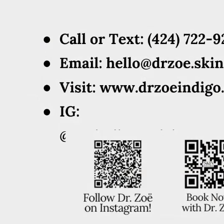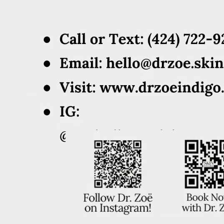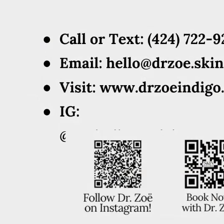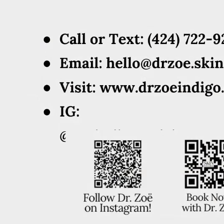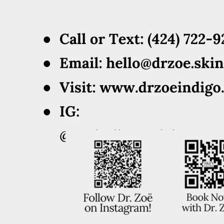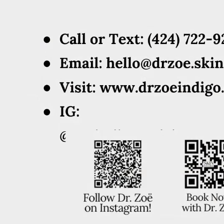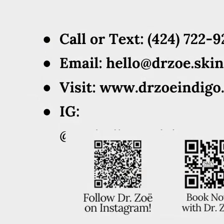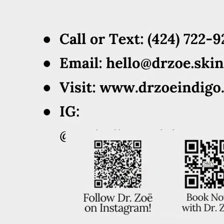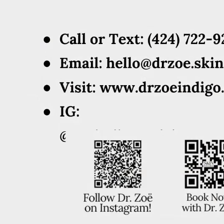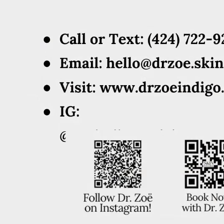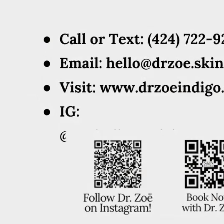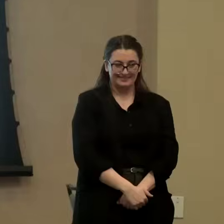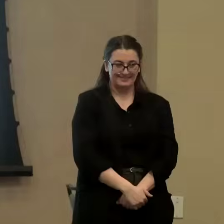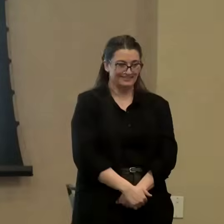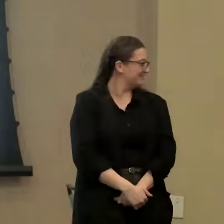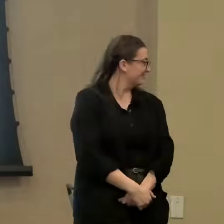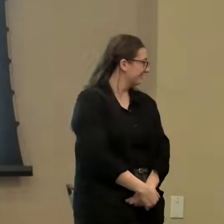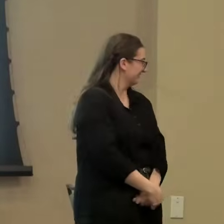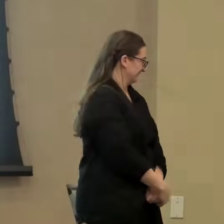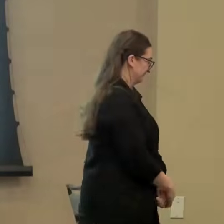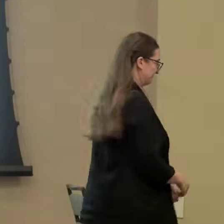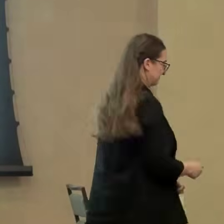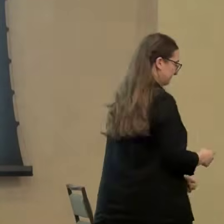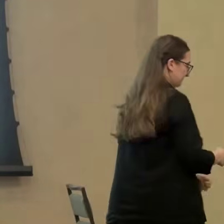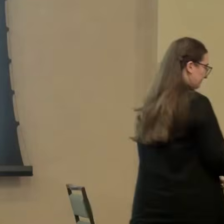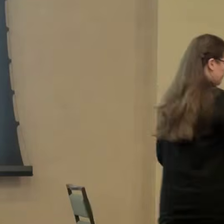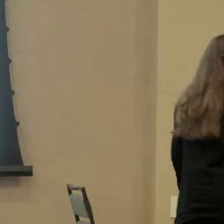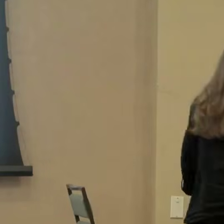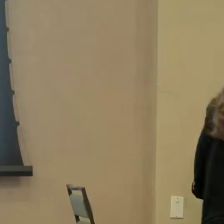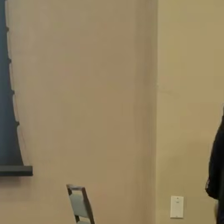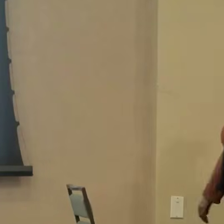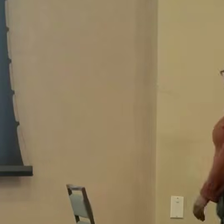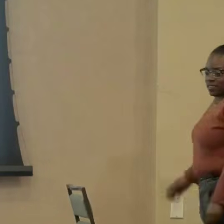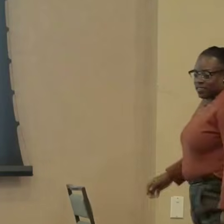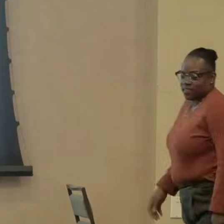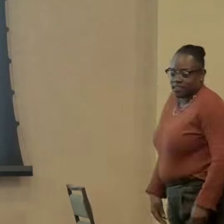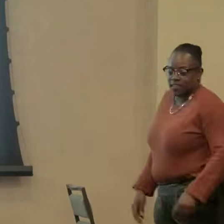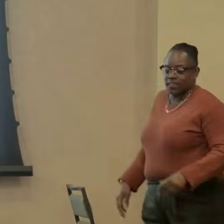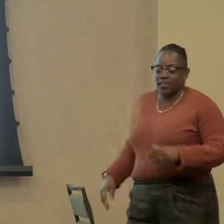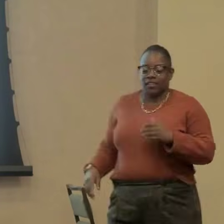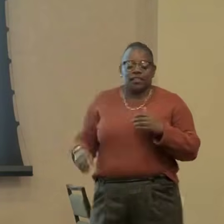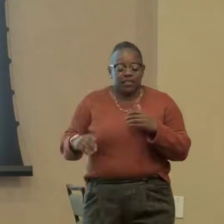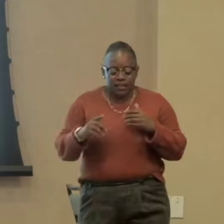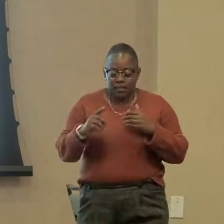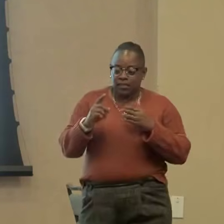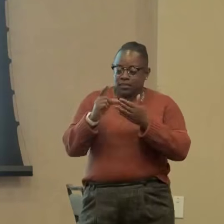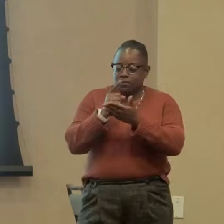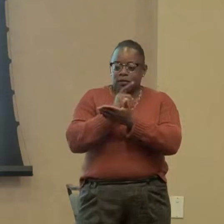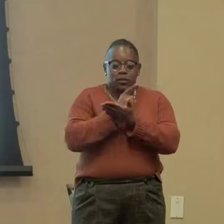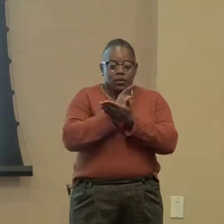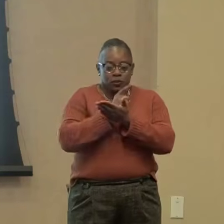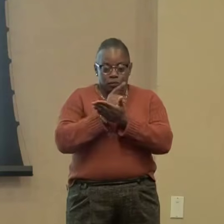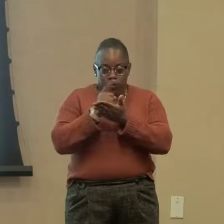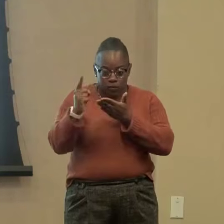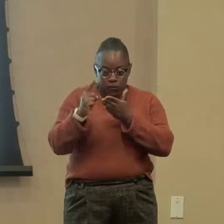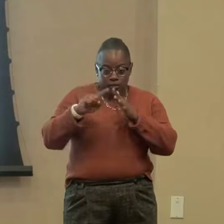us. Hi, it's been only 1 week since I started taking the medication, and I don't know if